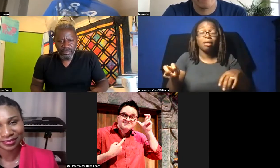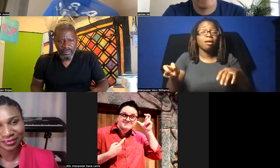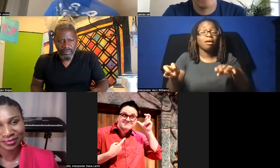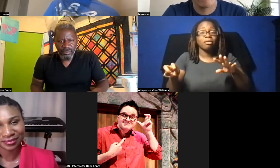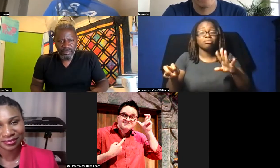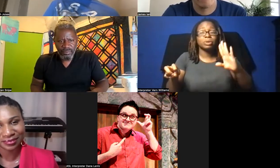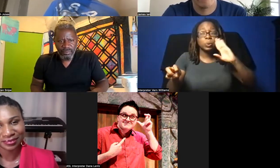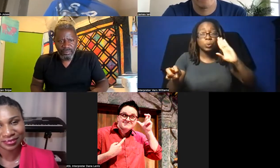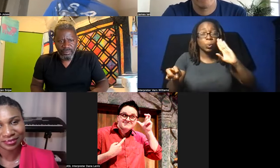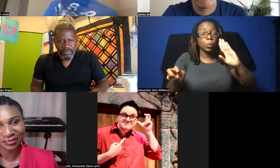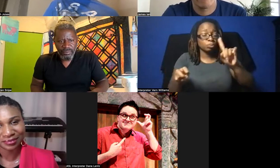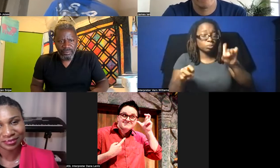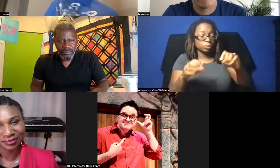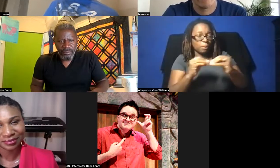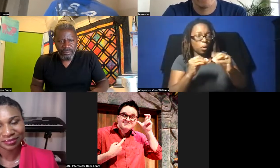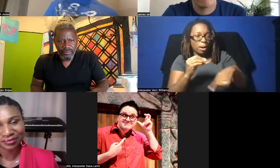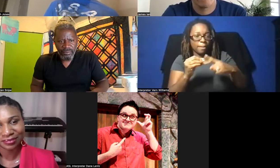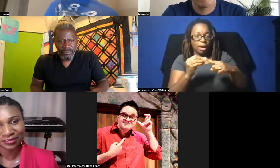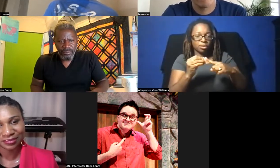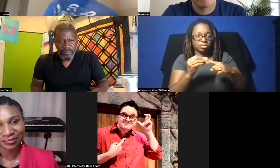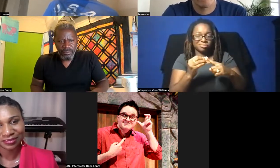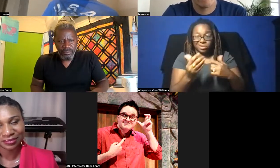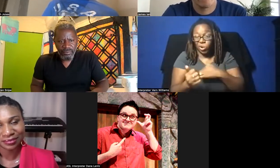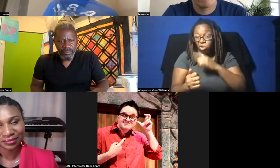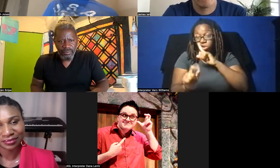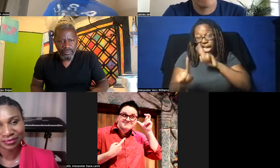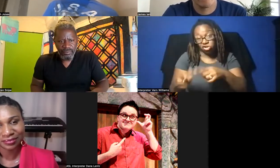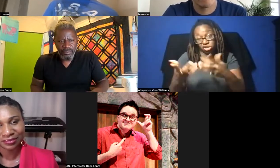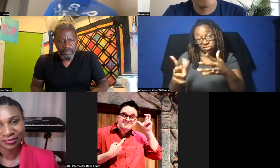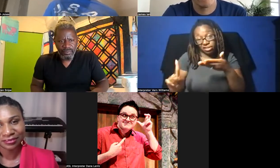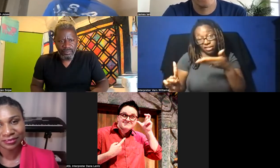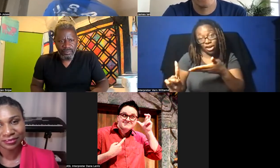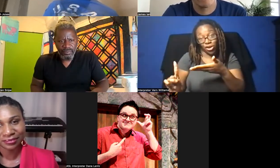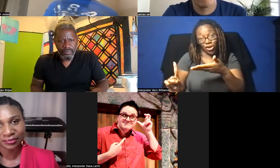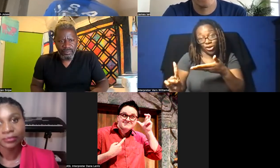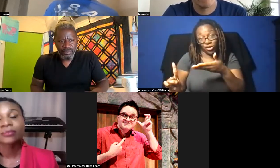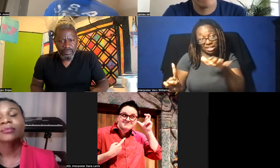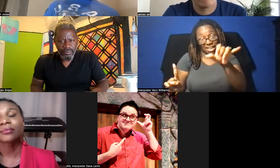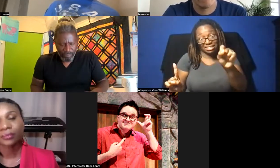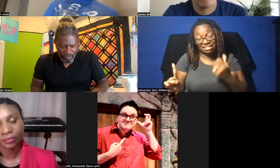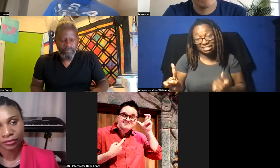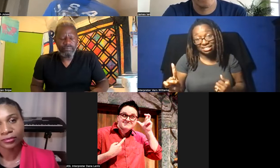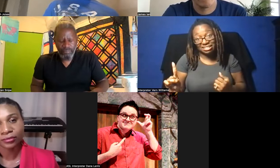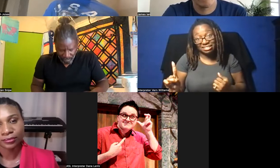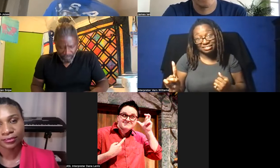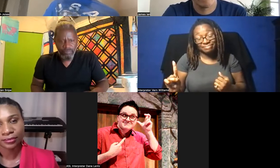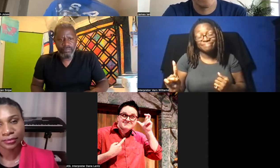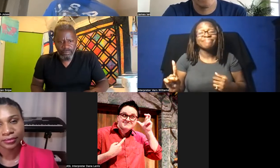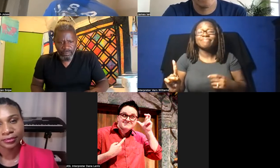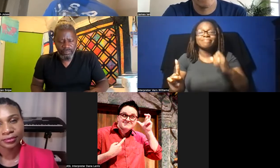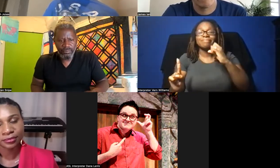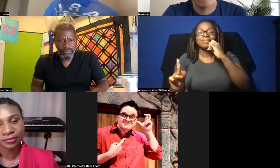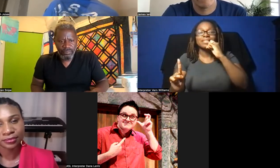the question kind of, we kind of are answering that question. And the answer is yes. And it's not